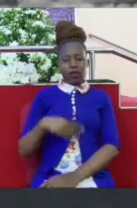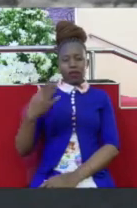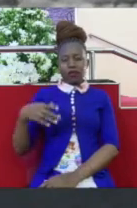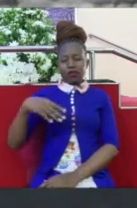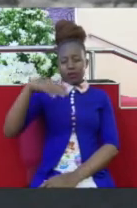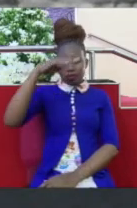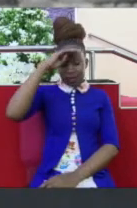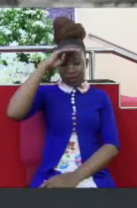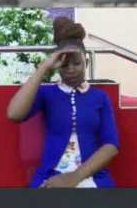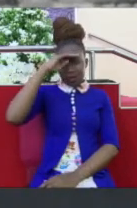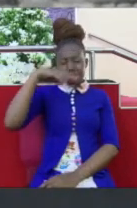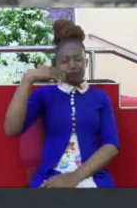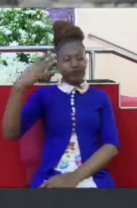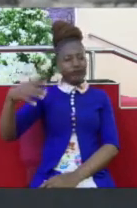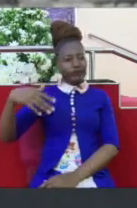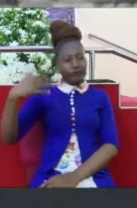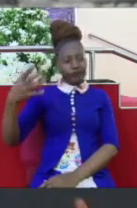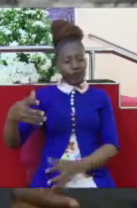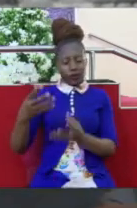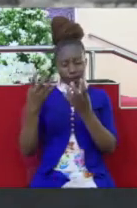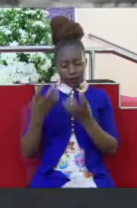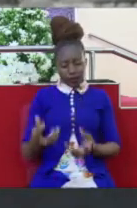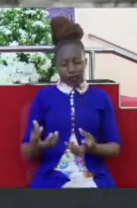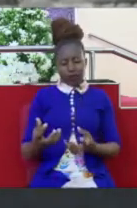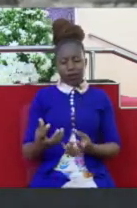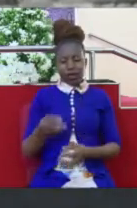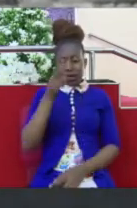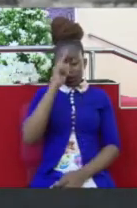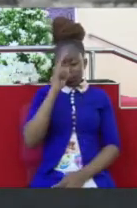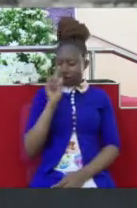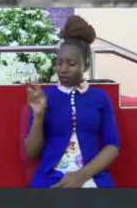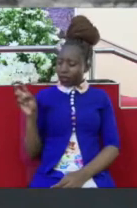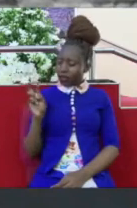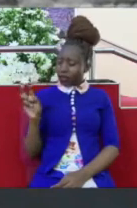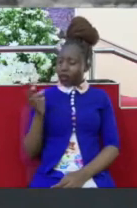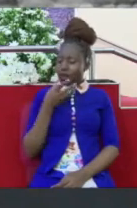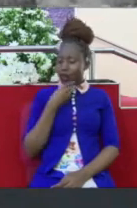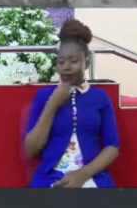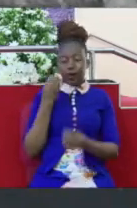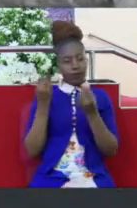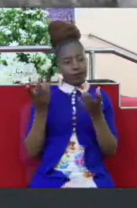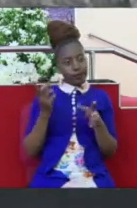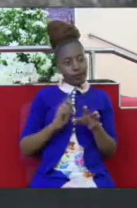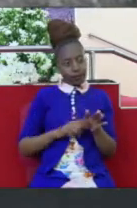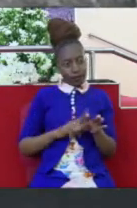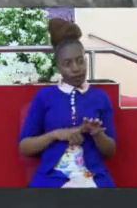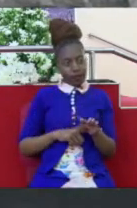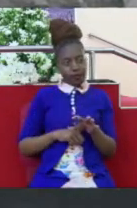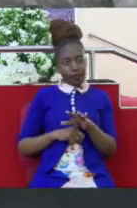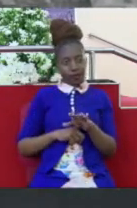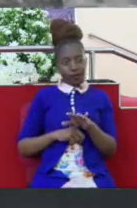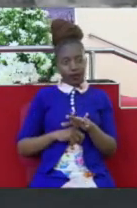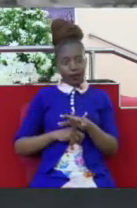mlevi. And they had seen him on the side of the road many times. Walikuwa wamemuona kando ya barabara siku kadhaa. And a couple of times a patrol or somebody had gone by